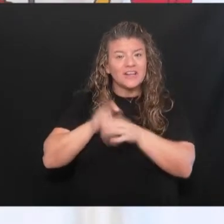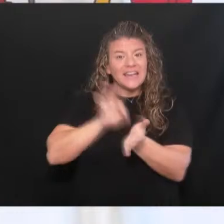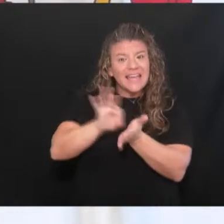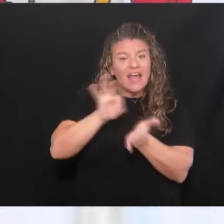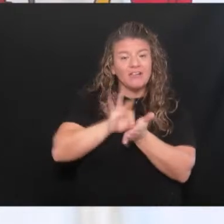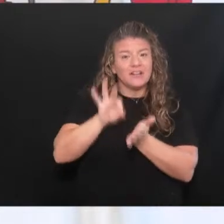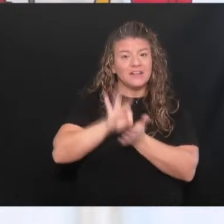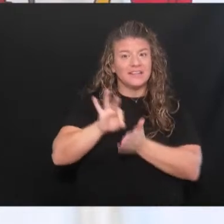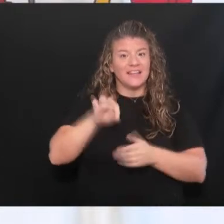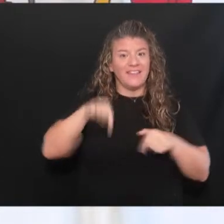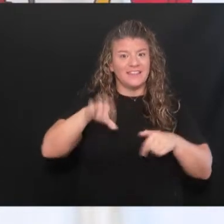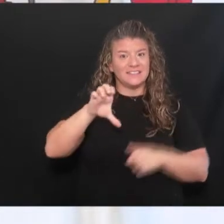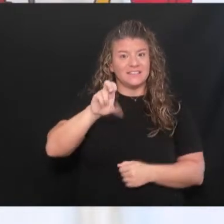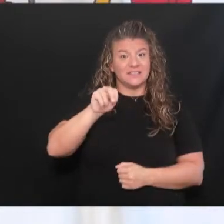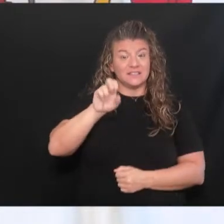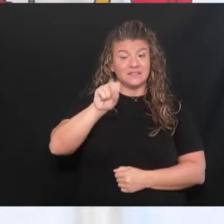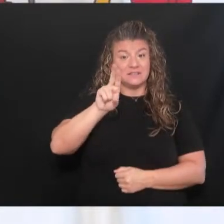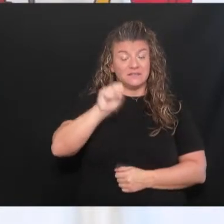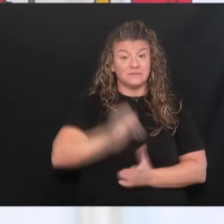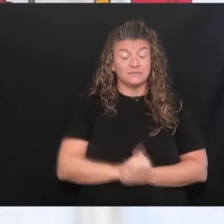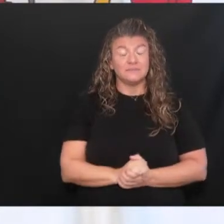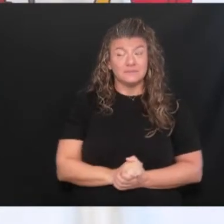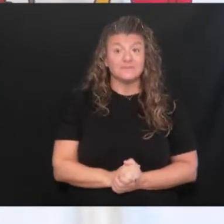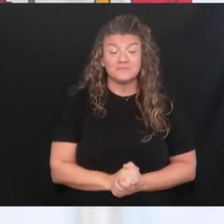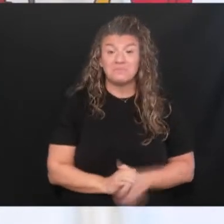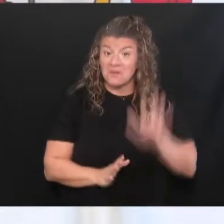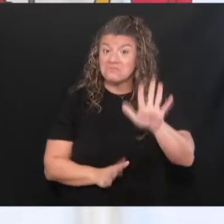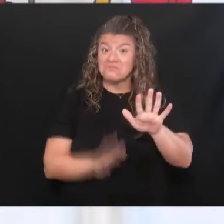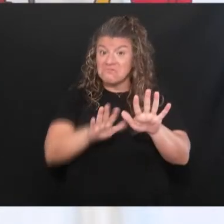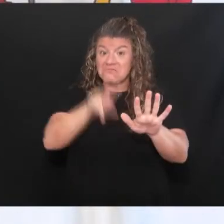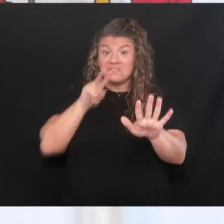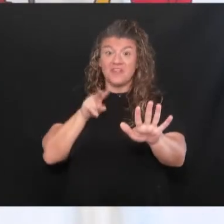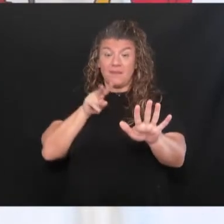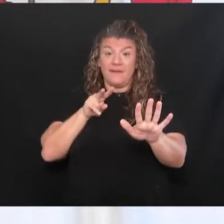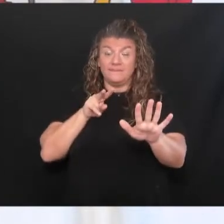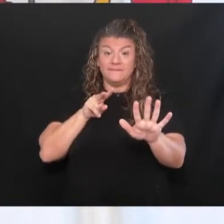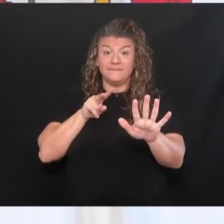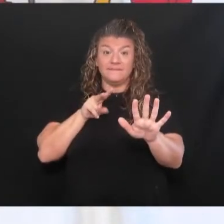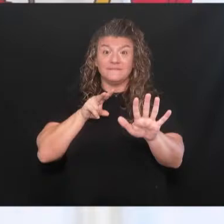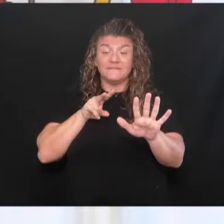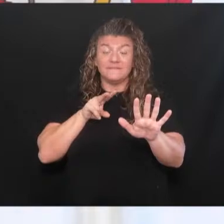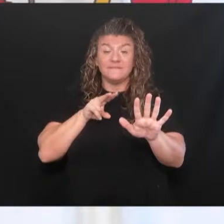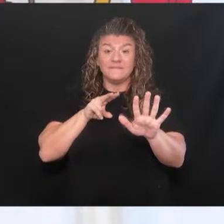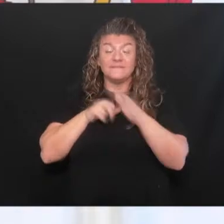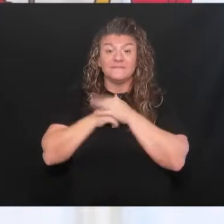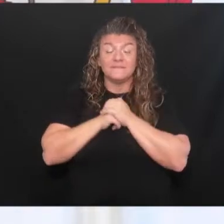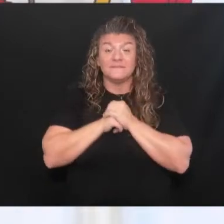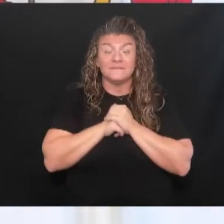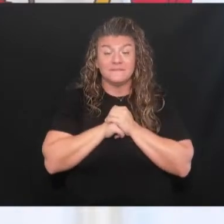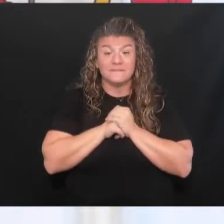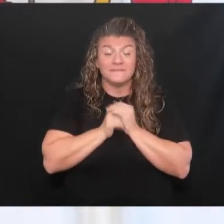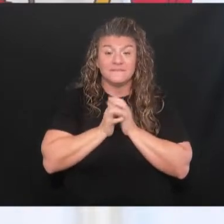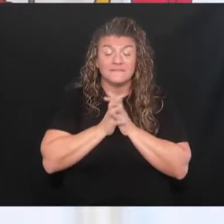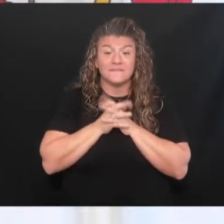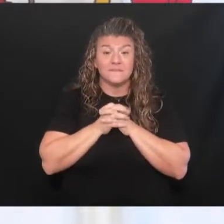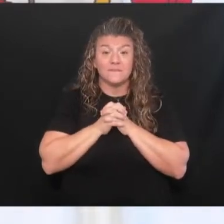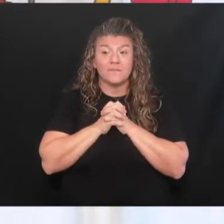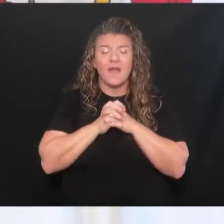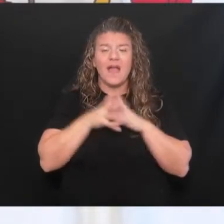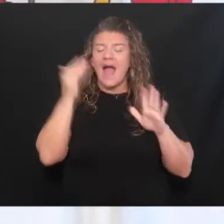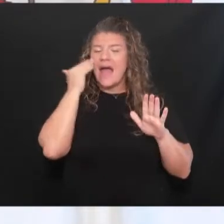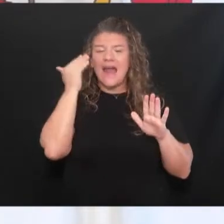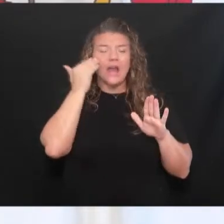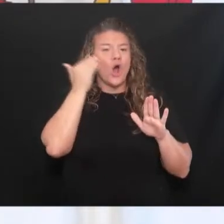census. Now let's just step back from this just a second. And I